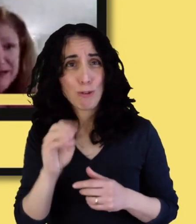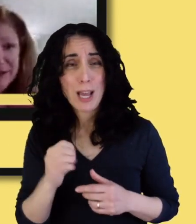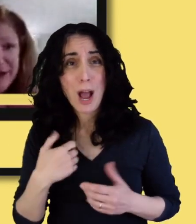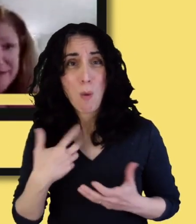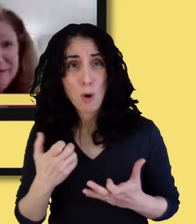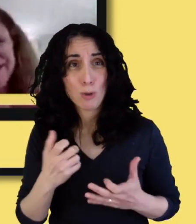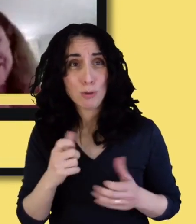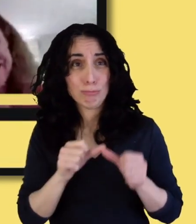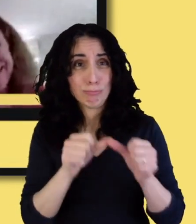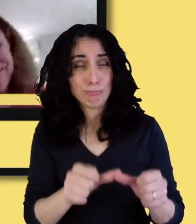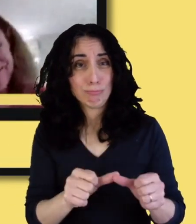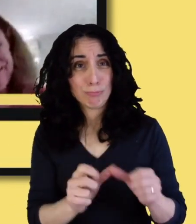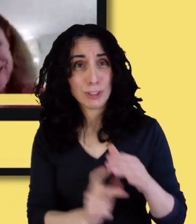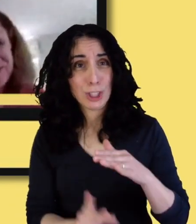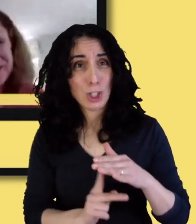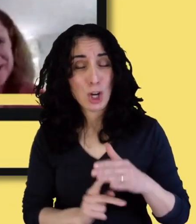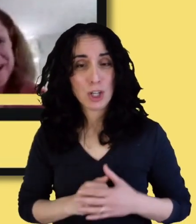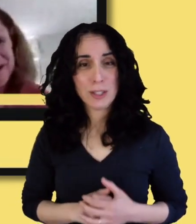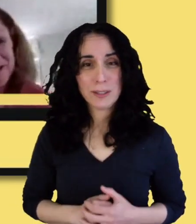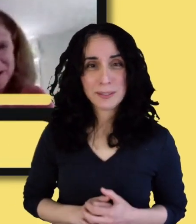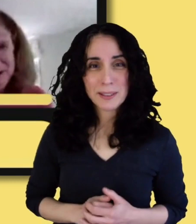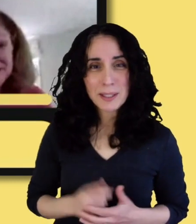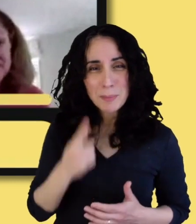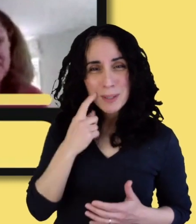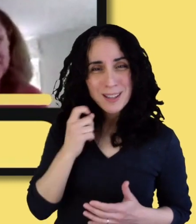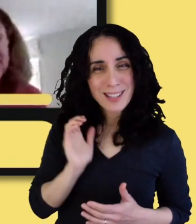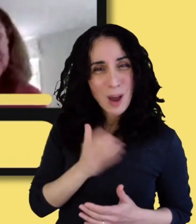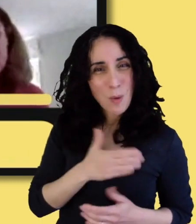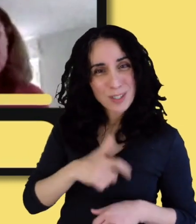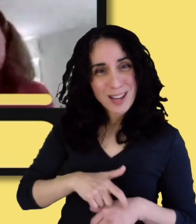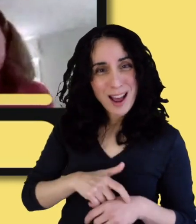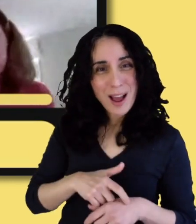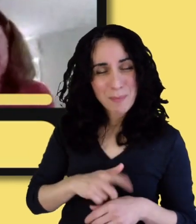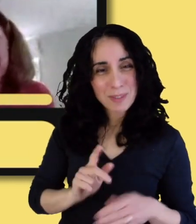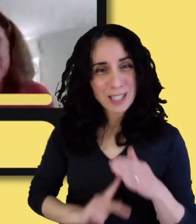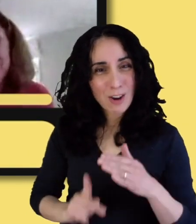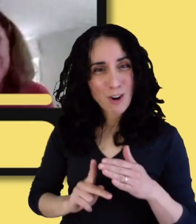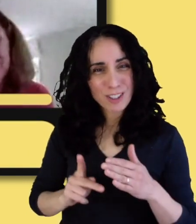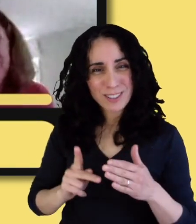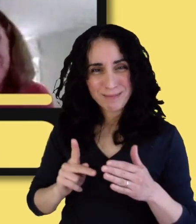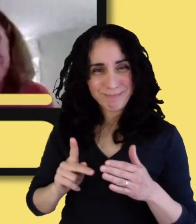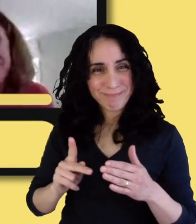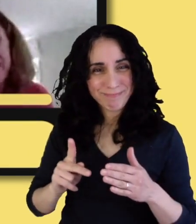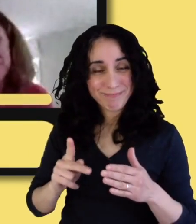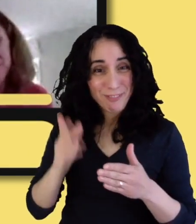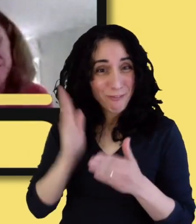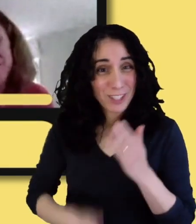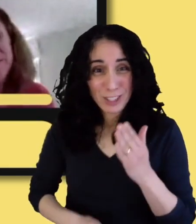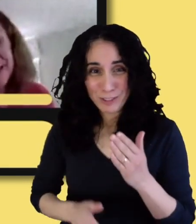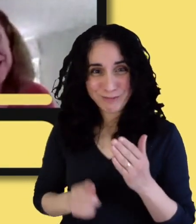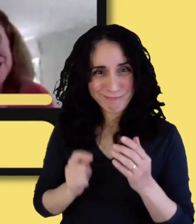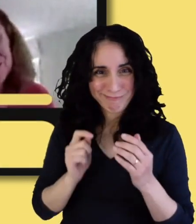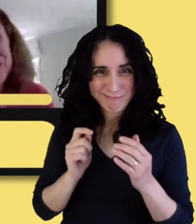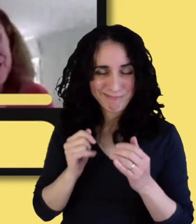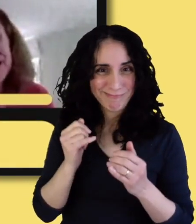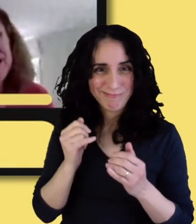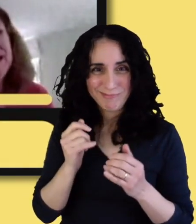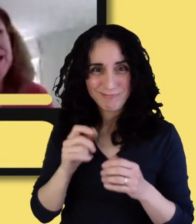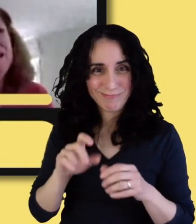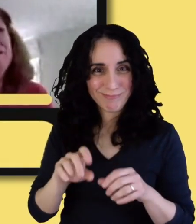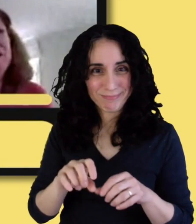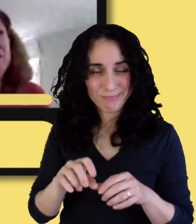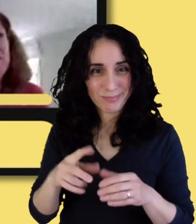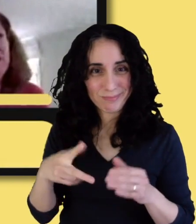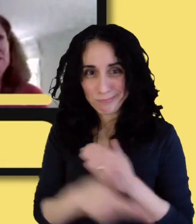be in kindergarten, because they never really, it ended so abruptly in terms of our time in the. So I